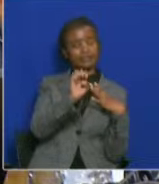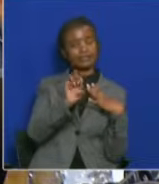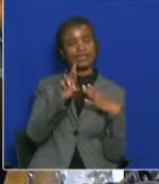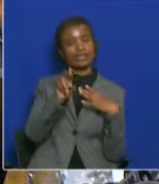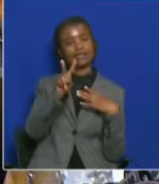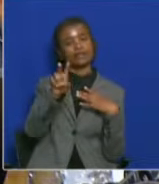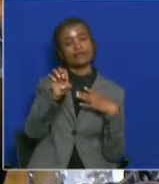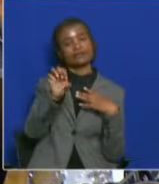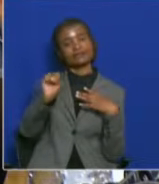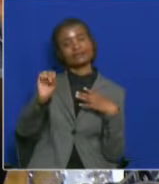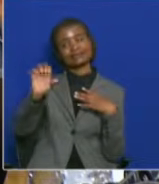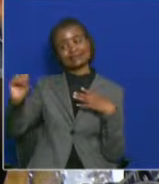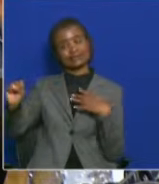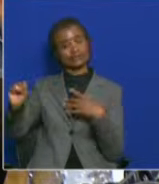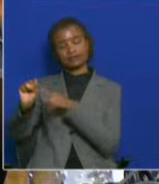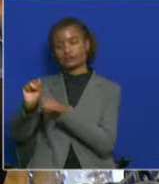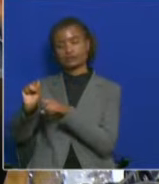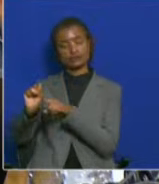Thank you for that, Commissioner Khumalo.